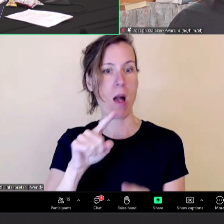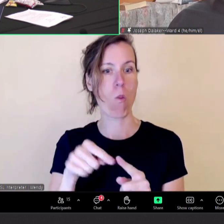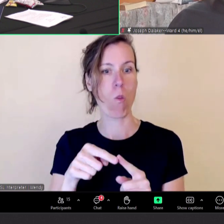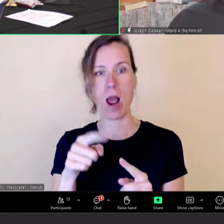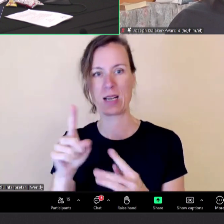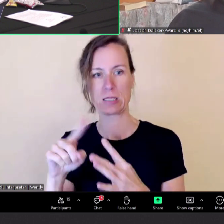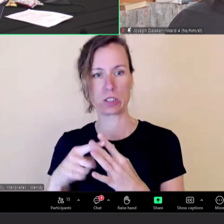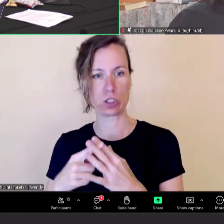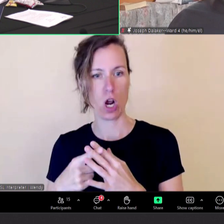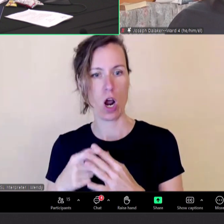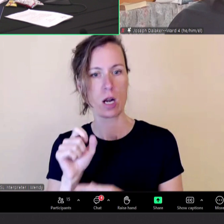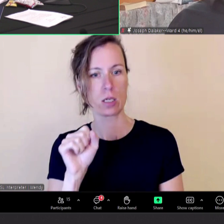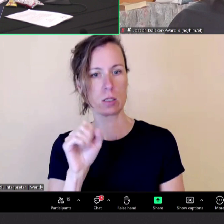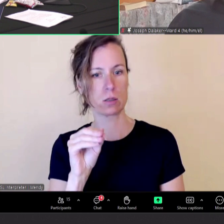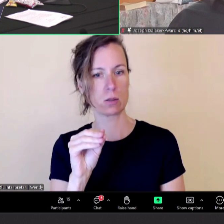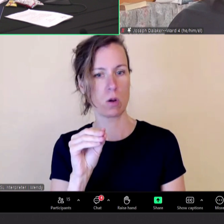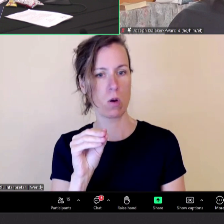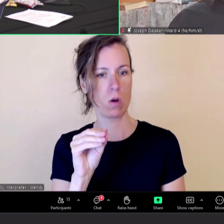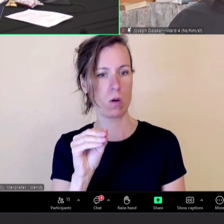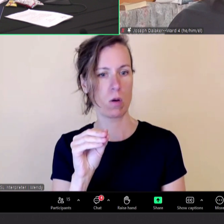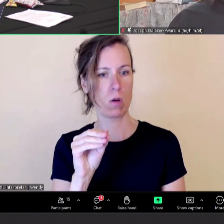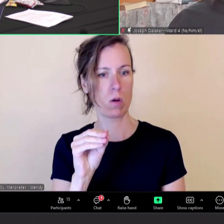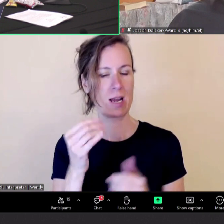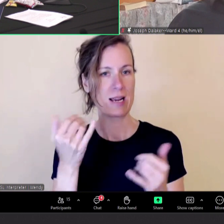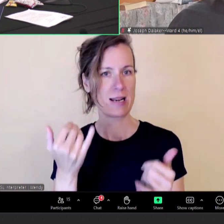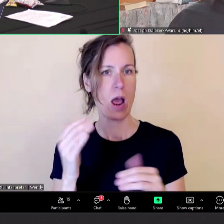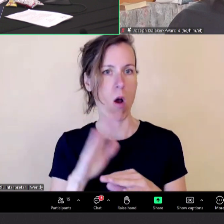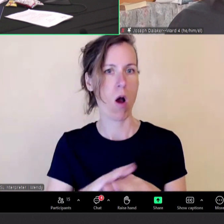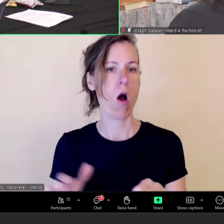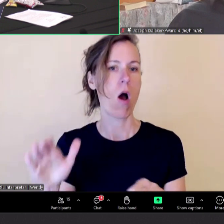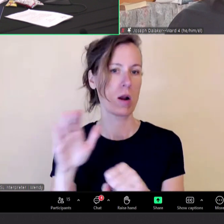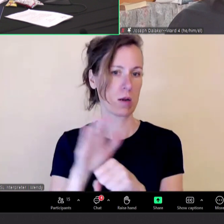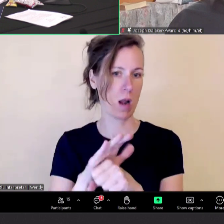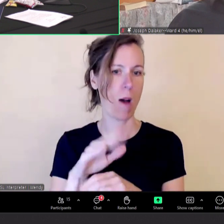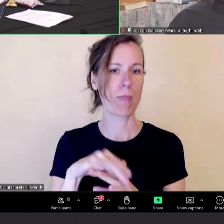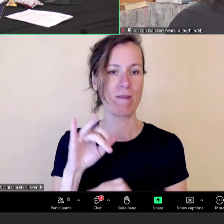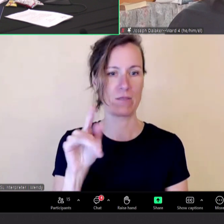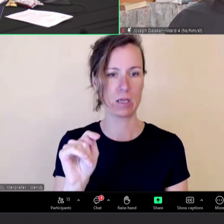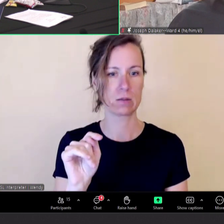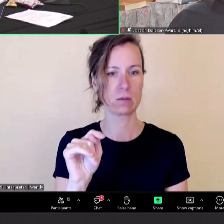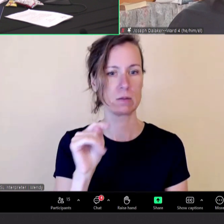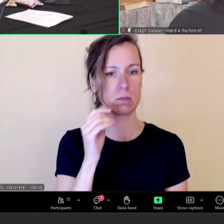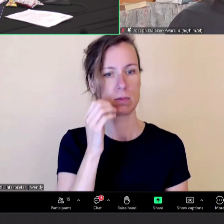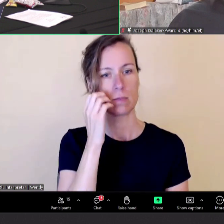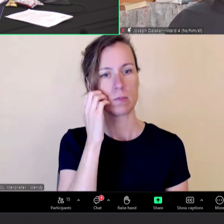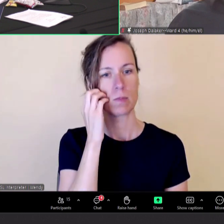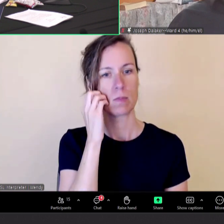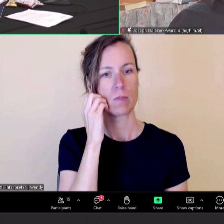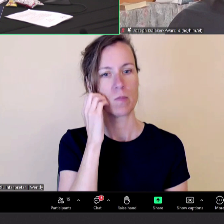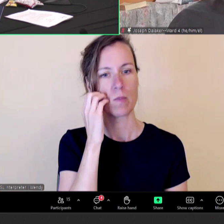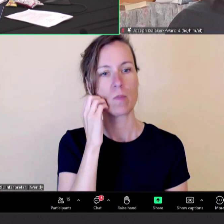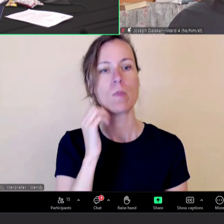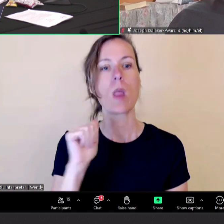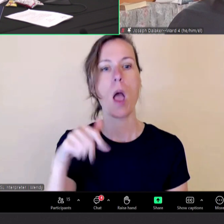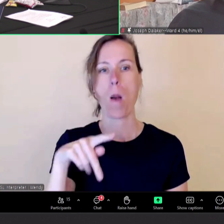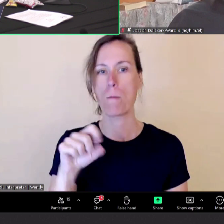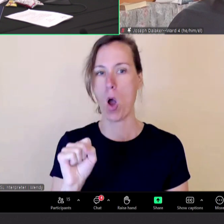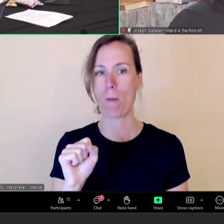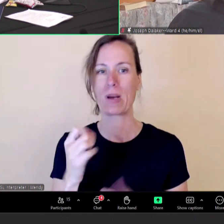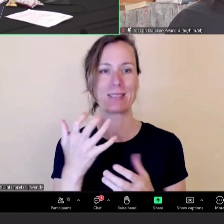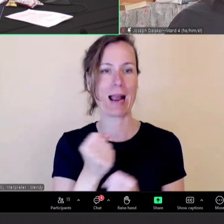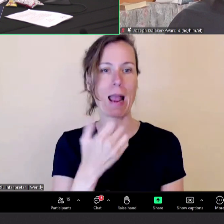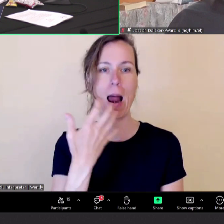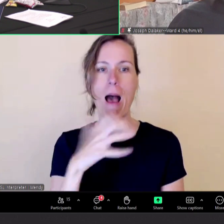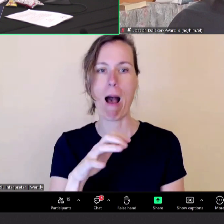to them that apartments units do get hot. Whether or